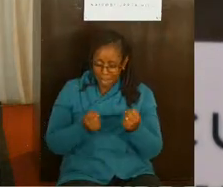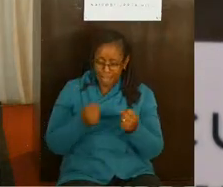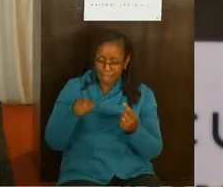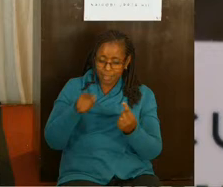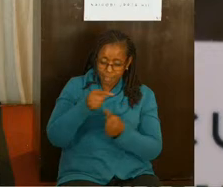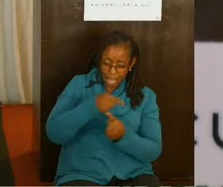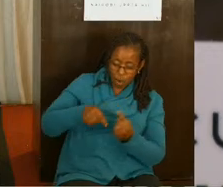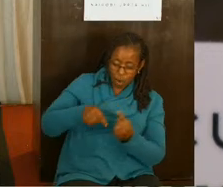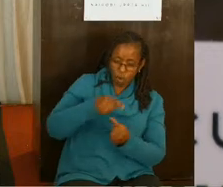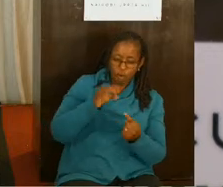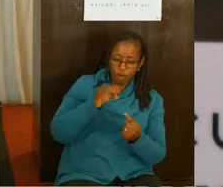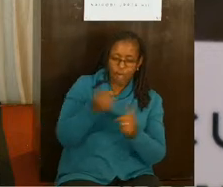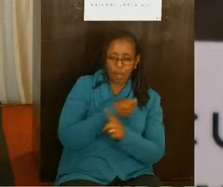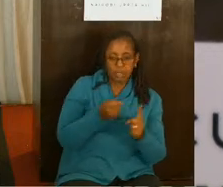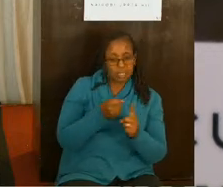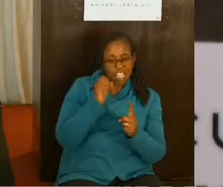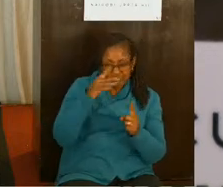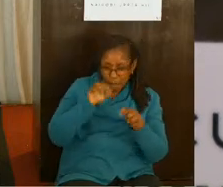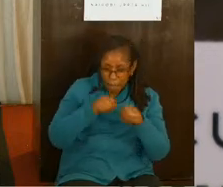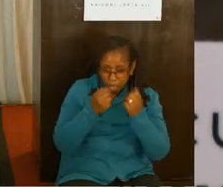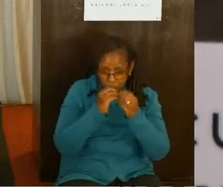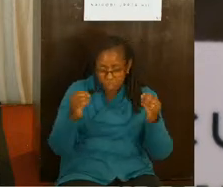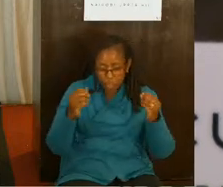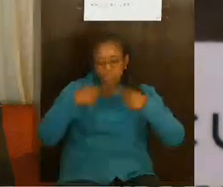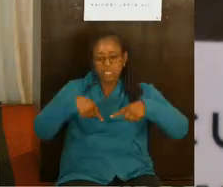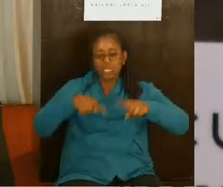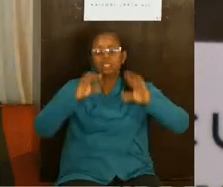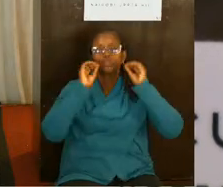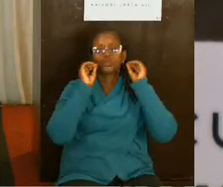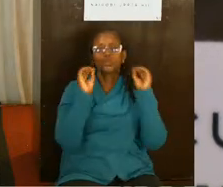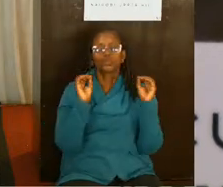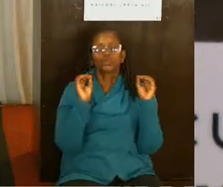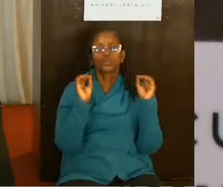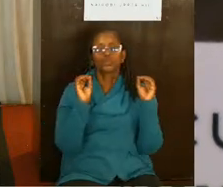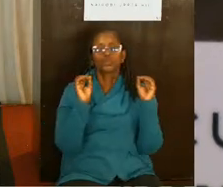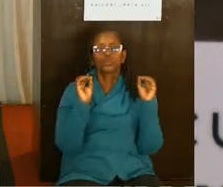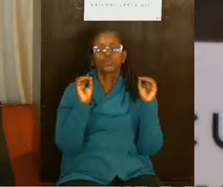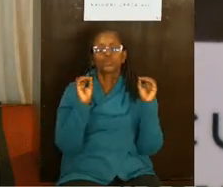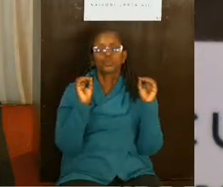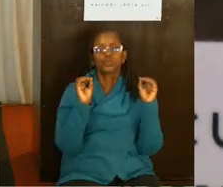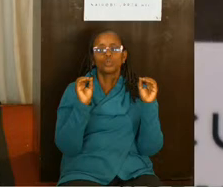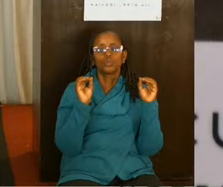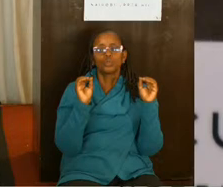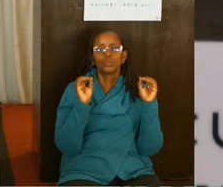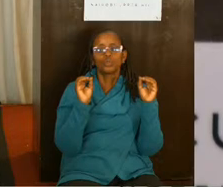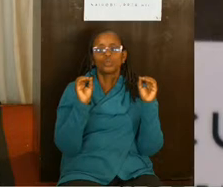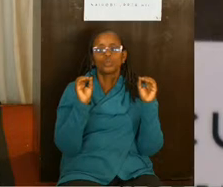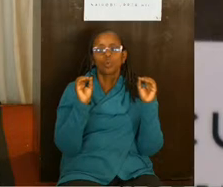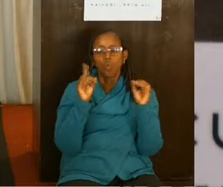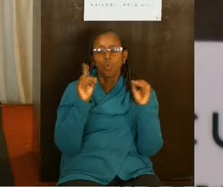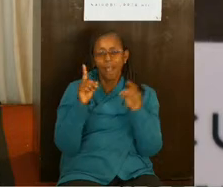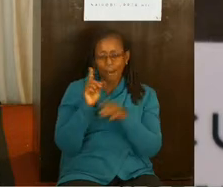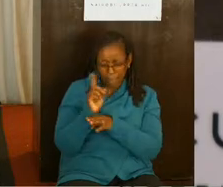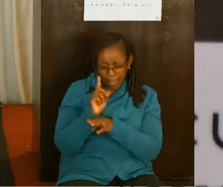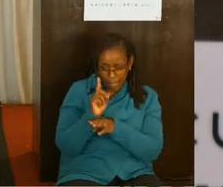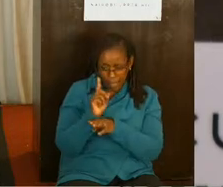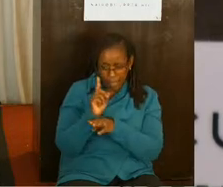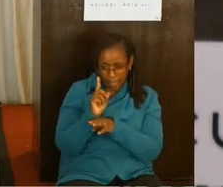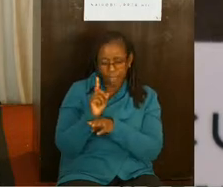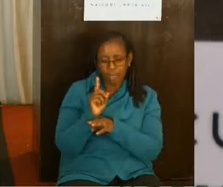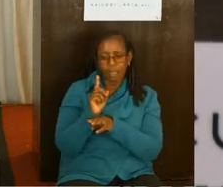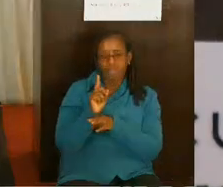we are not going to succeed because that's maybe I take one more second a little bit